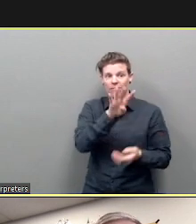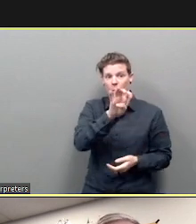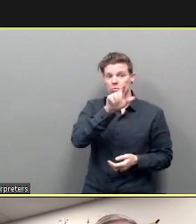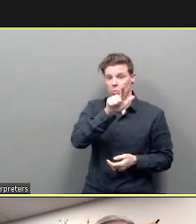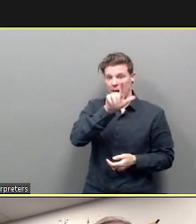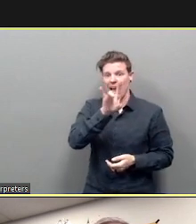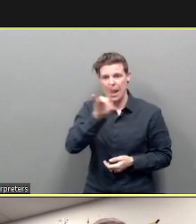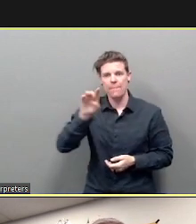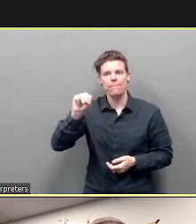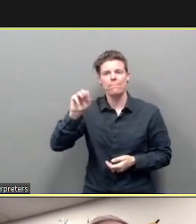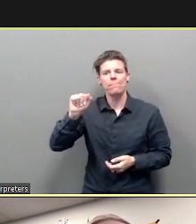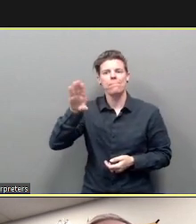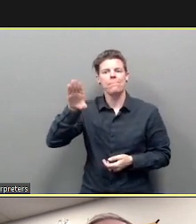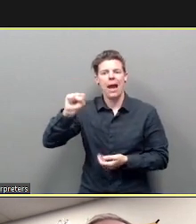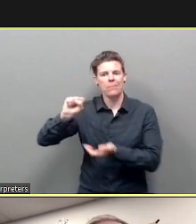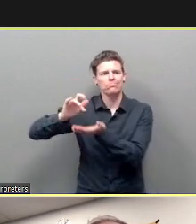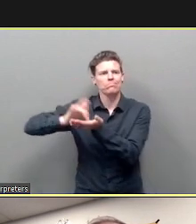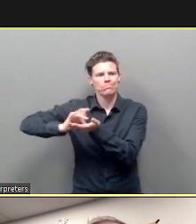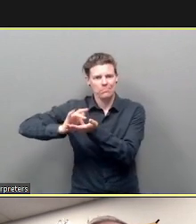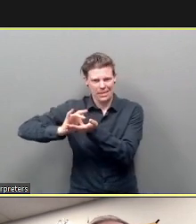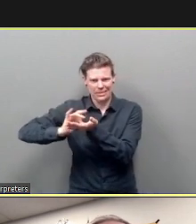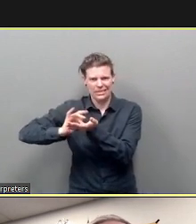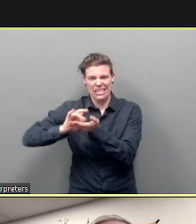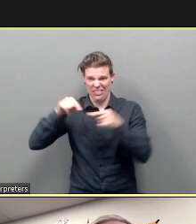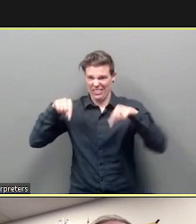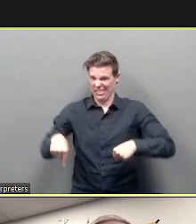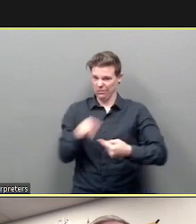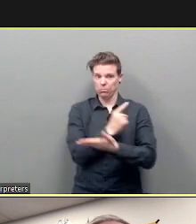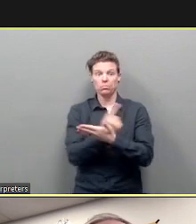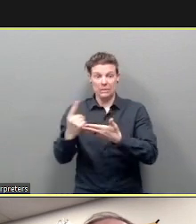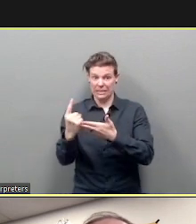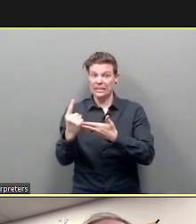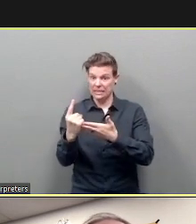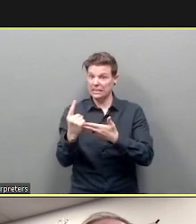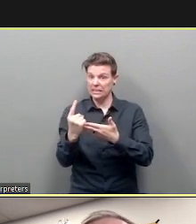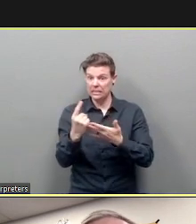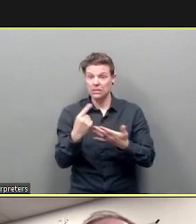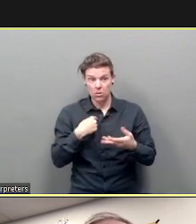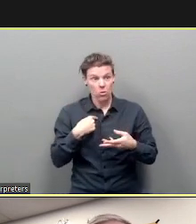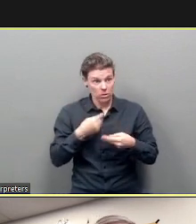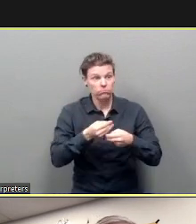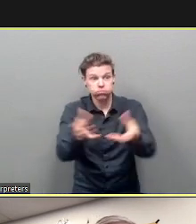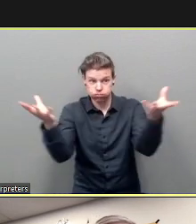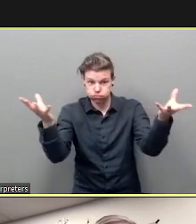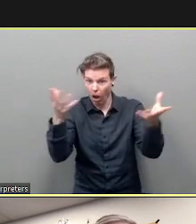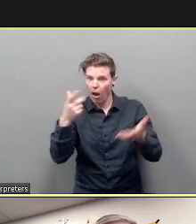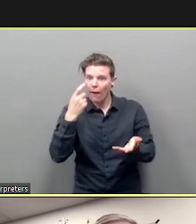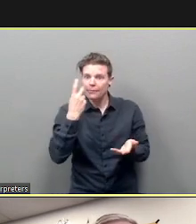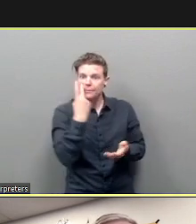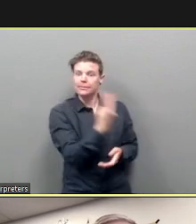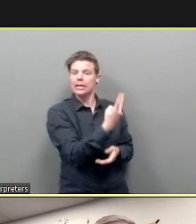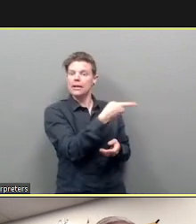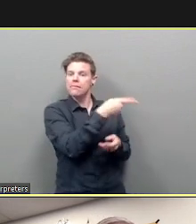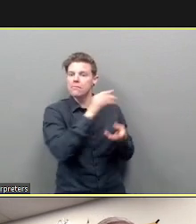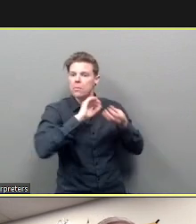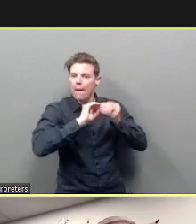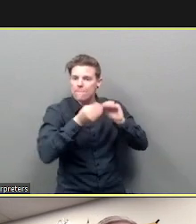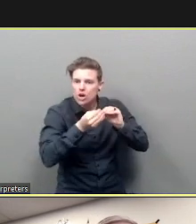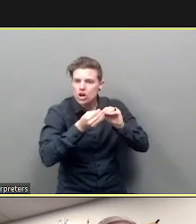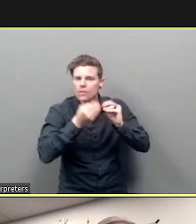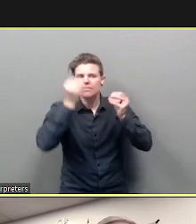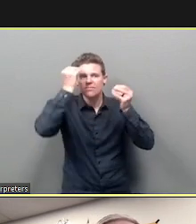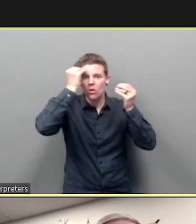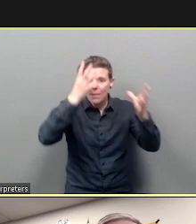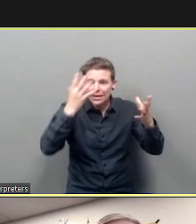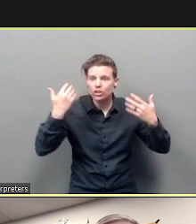over the past week. You can see the data there. Tremendous performance from our delivery system despite their